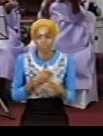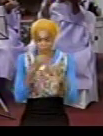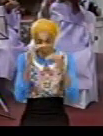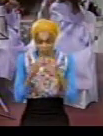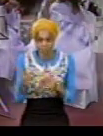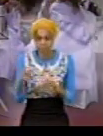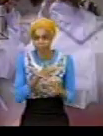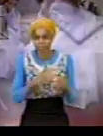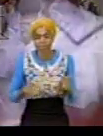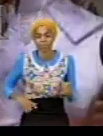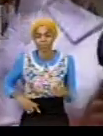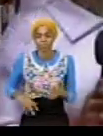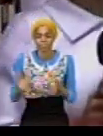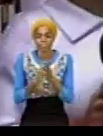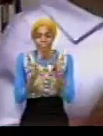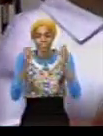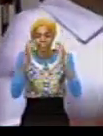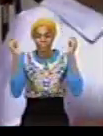Amen.